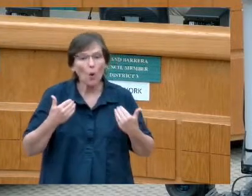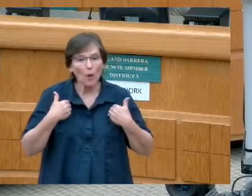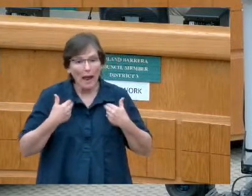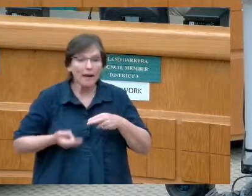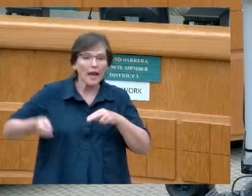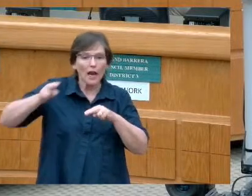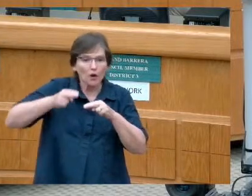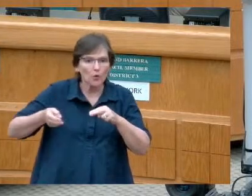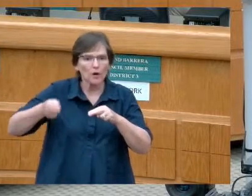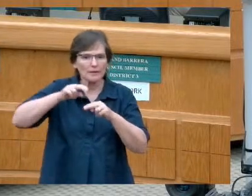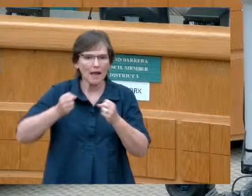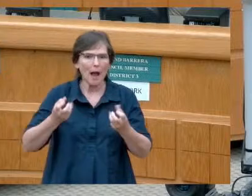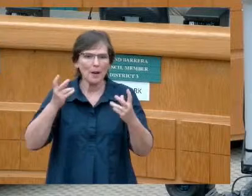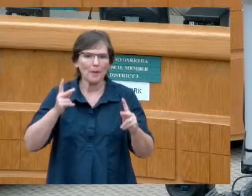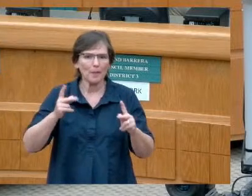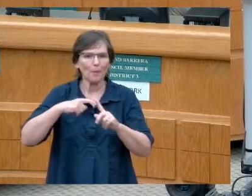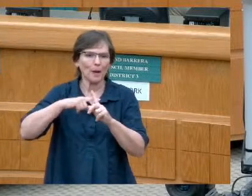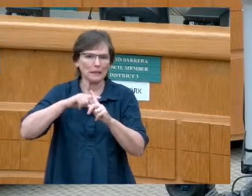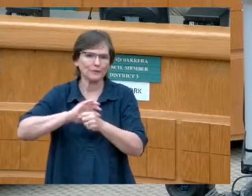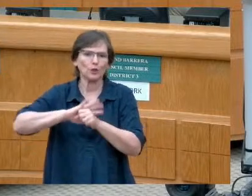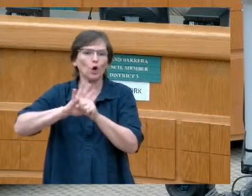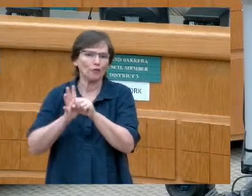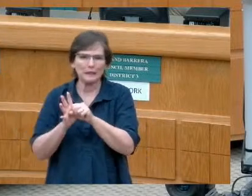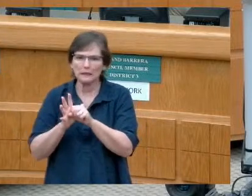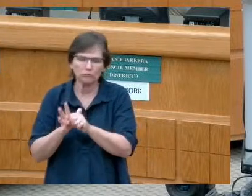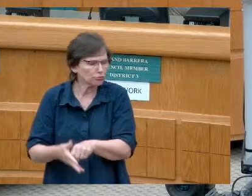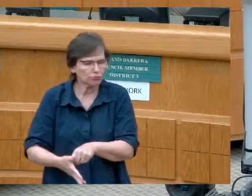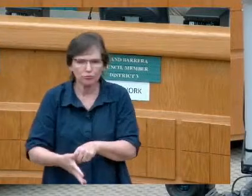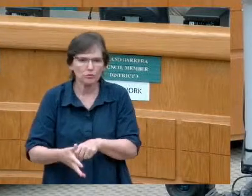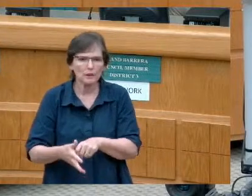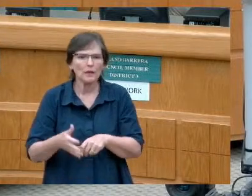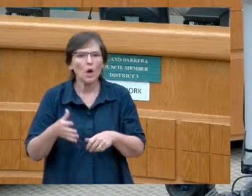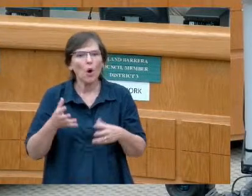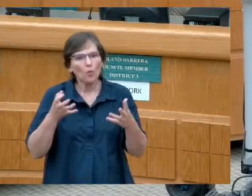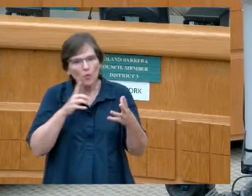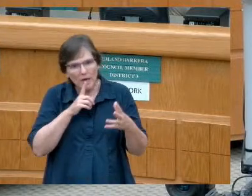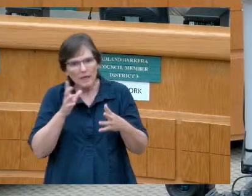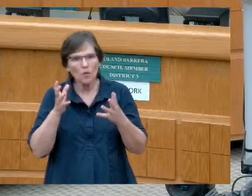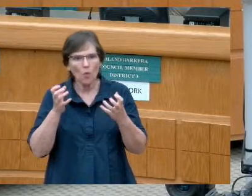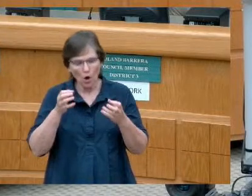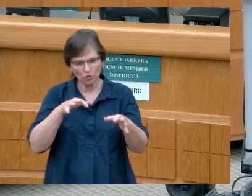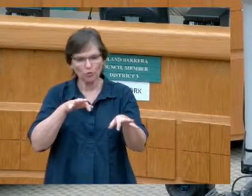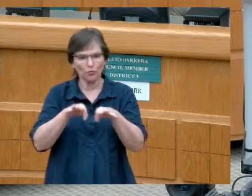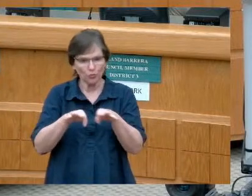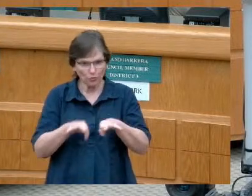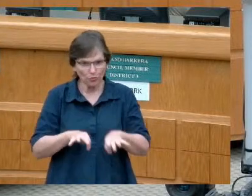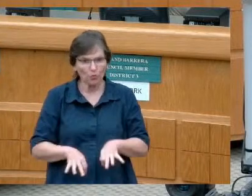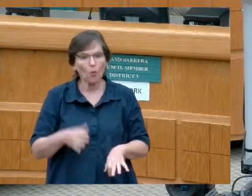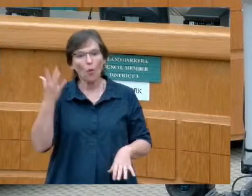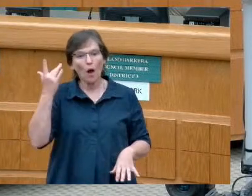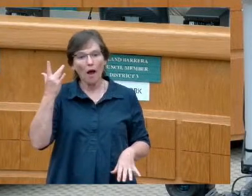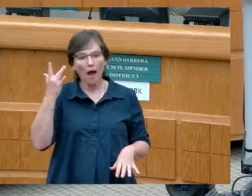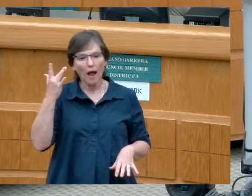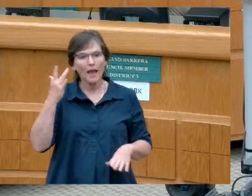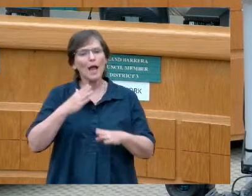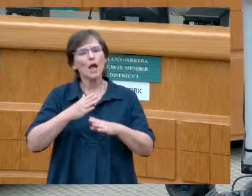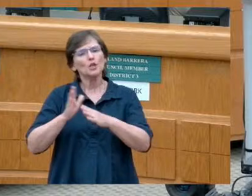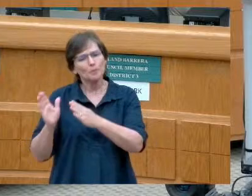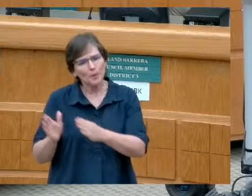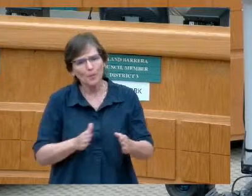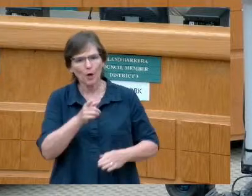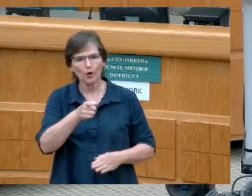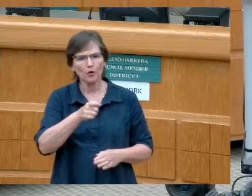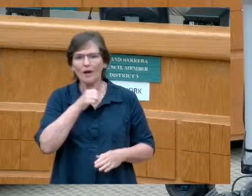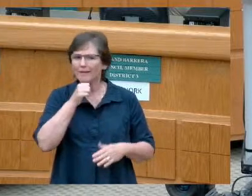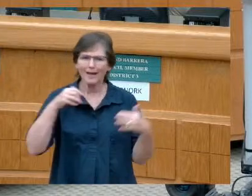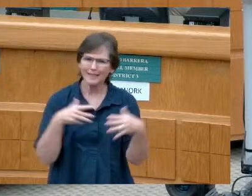anyone, but to prepare you, hopefully arm you with everything we have to be safe during this coming